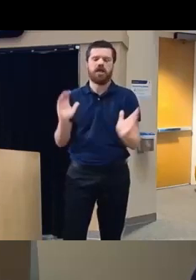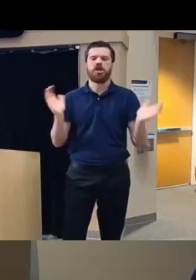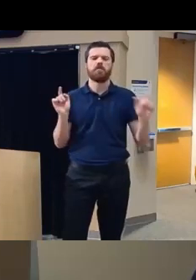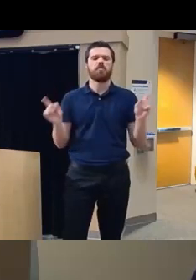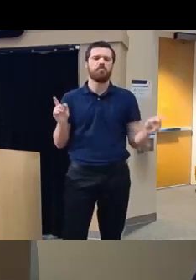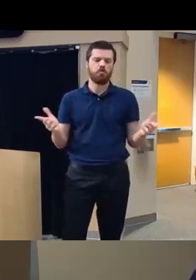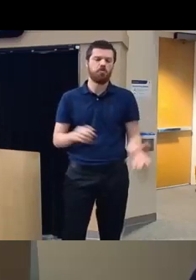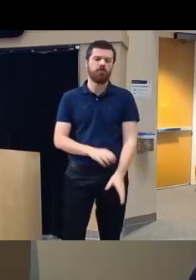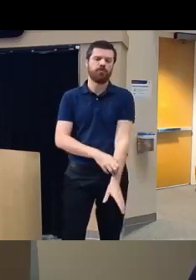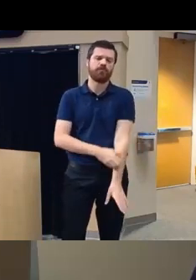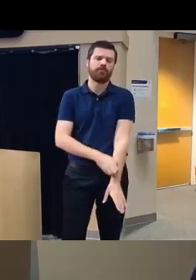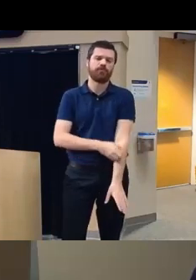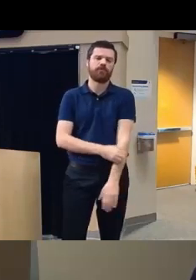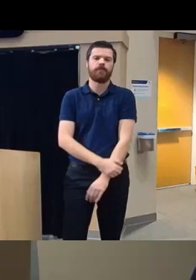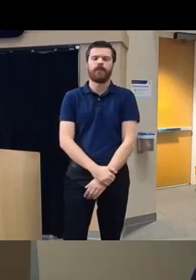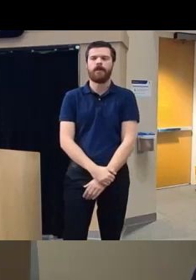think that